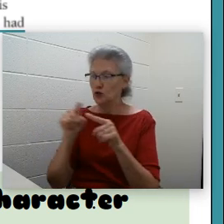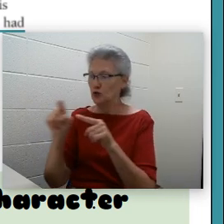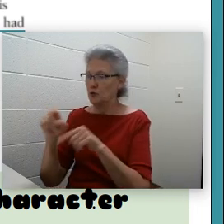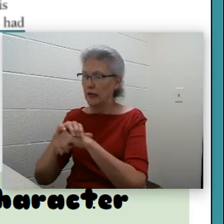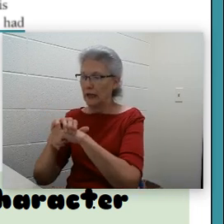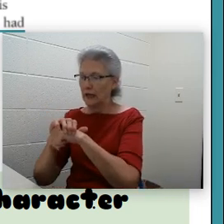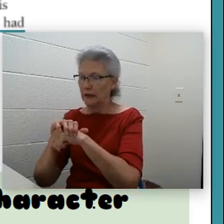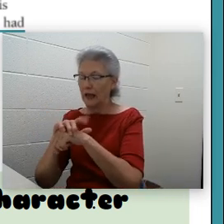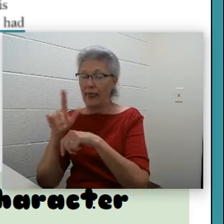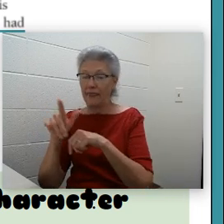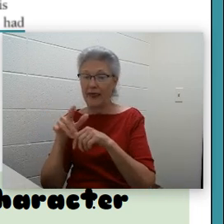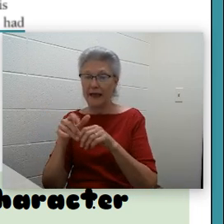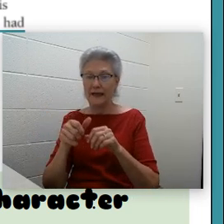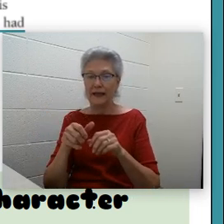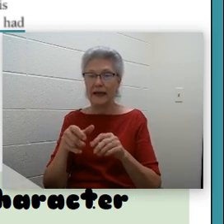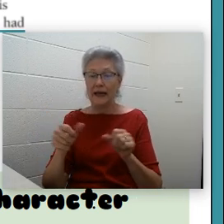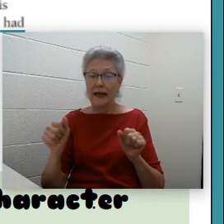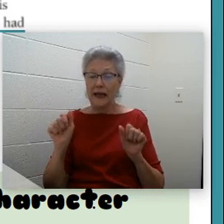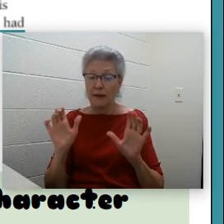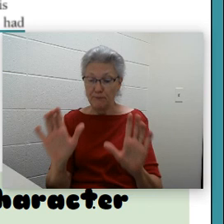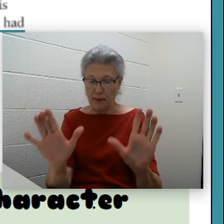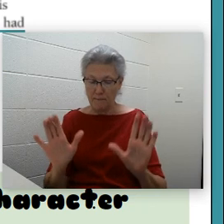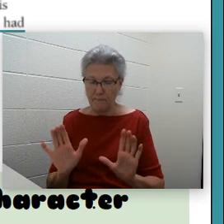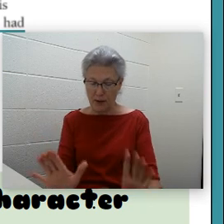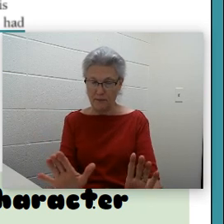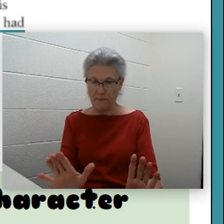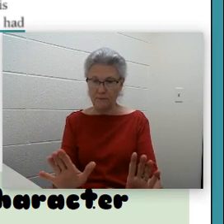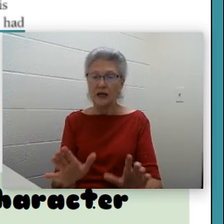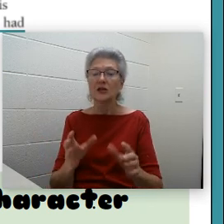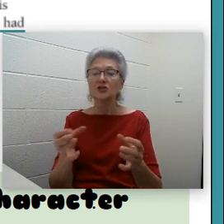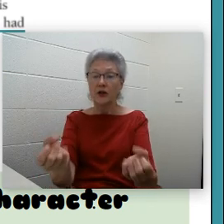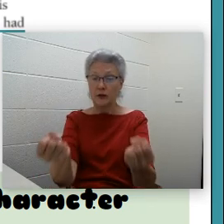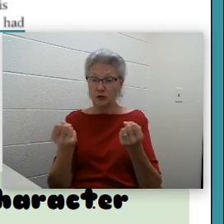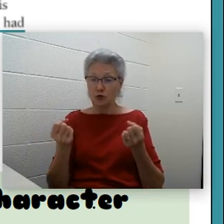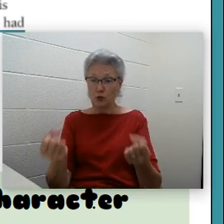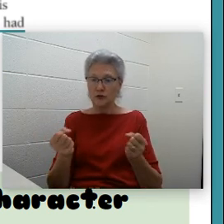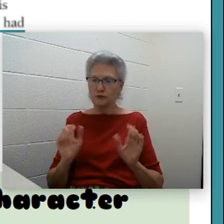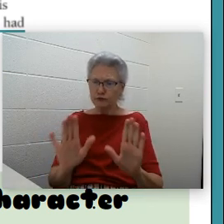drawers, forgot that he had shut Tinkerbell up in the drawer.